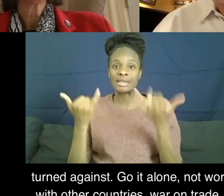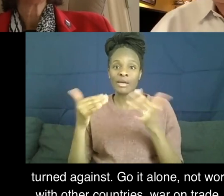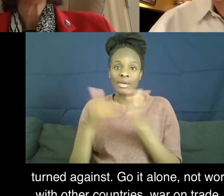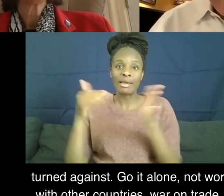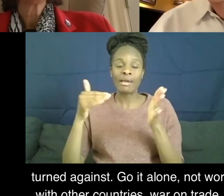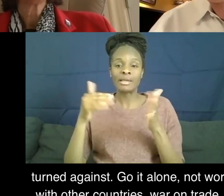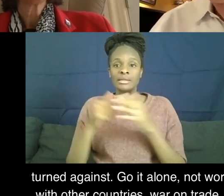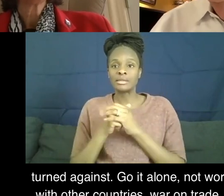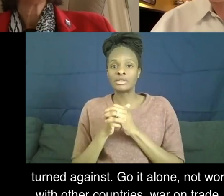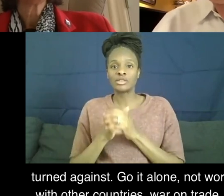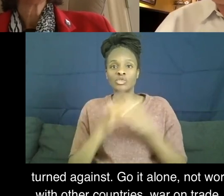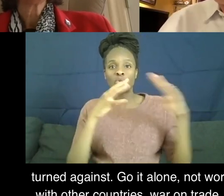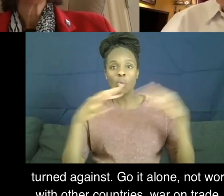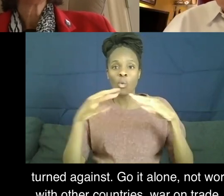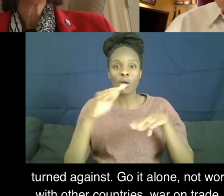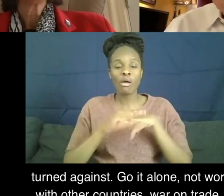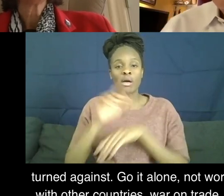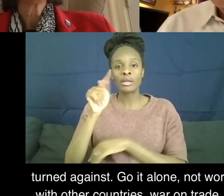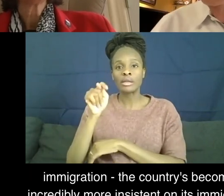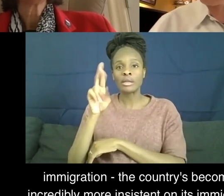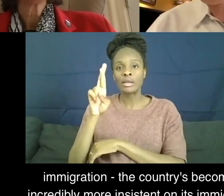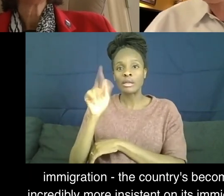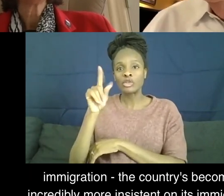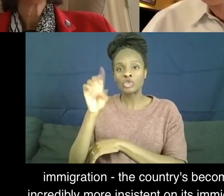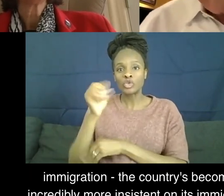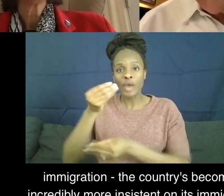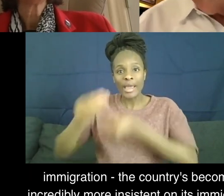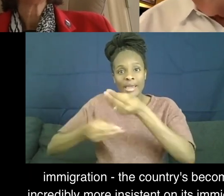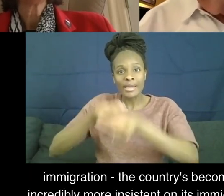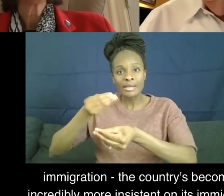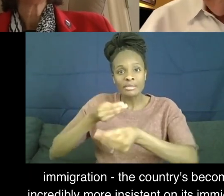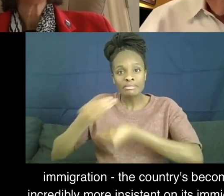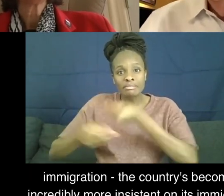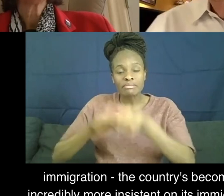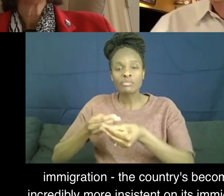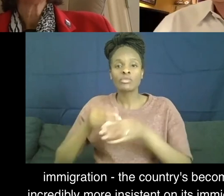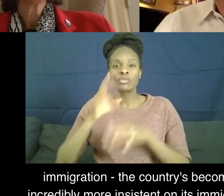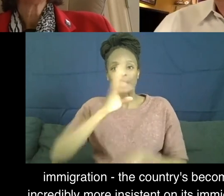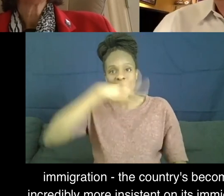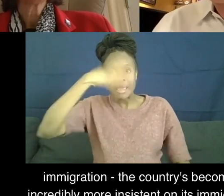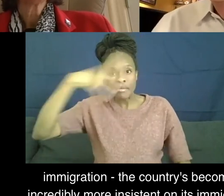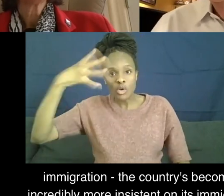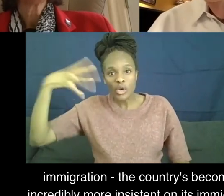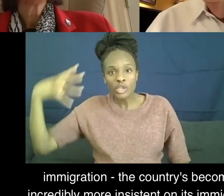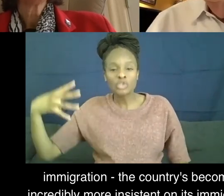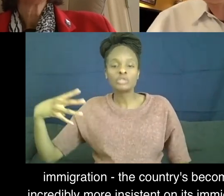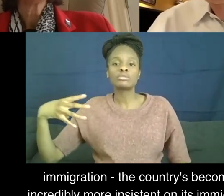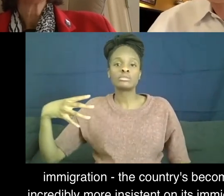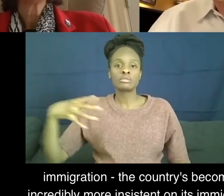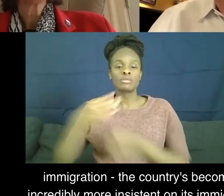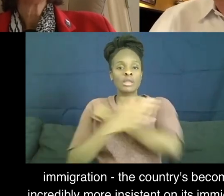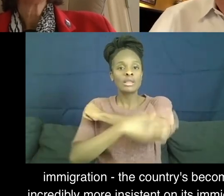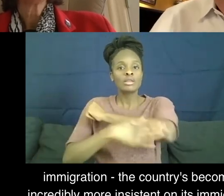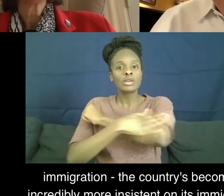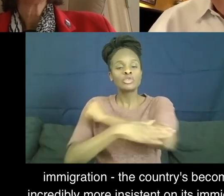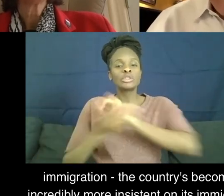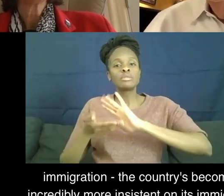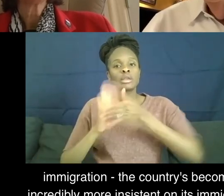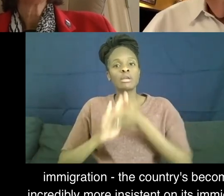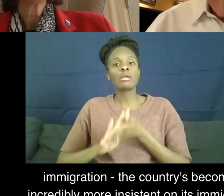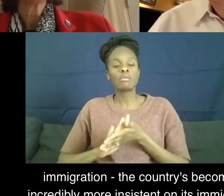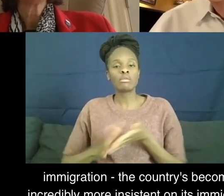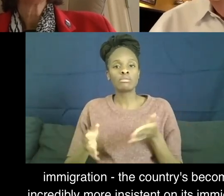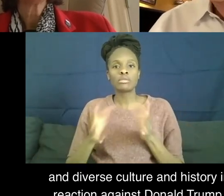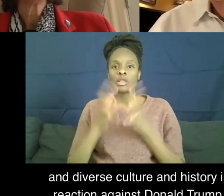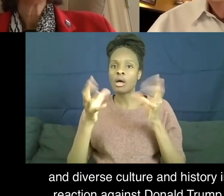uh, war on trade, uh, the immigration, the country has become incredibly more insistent